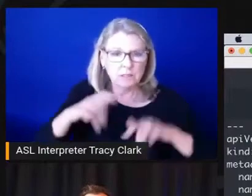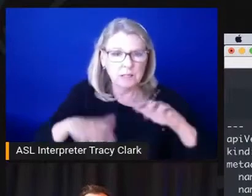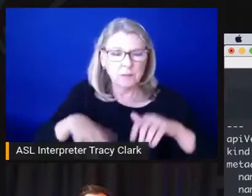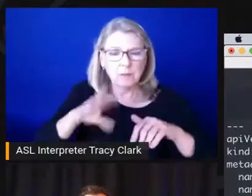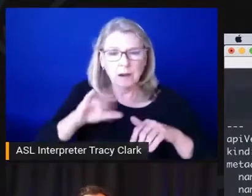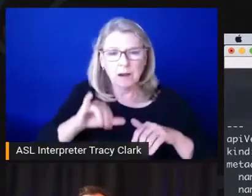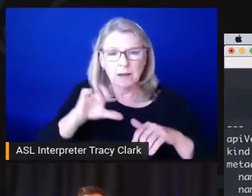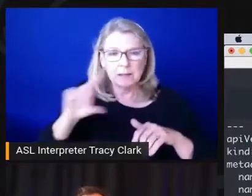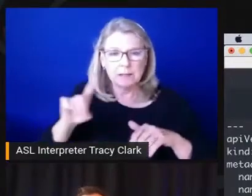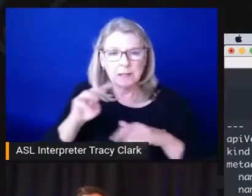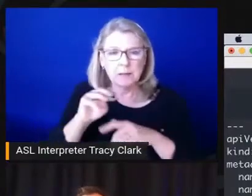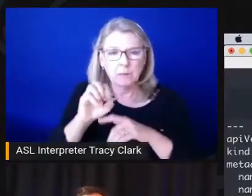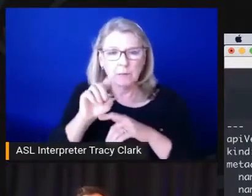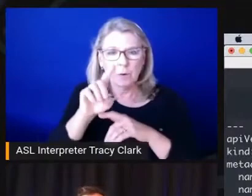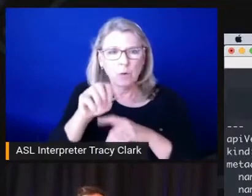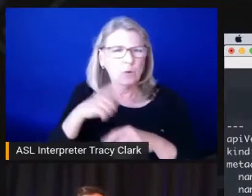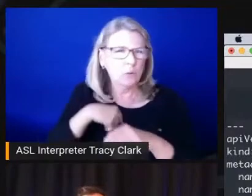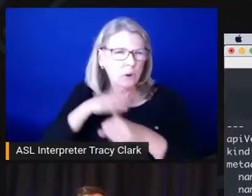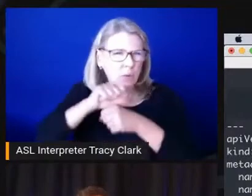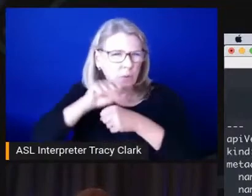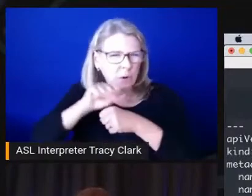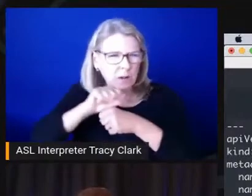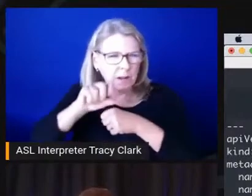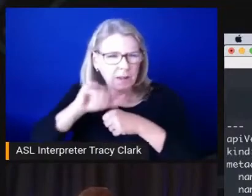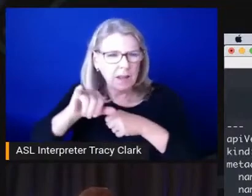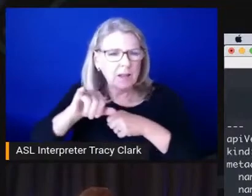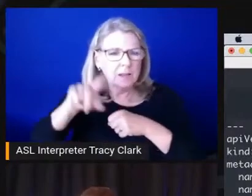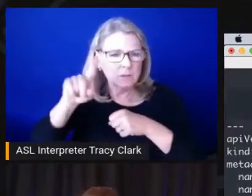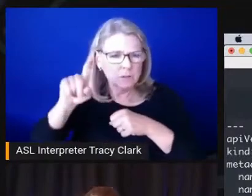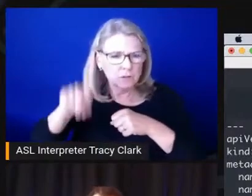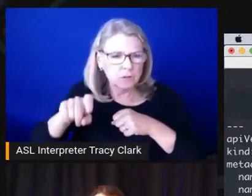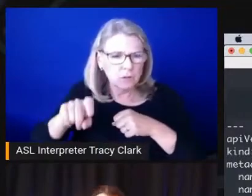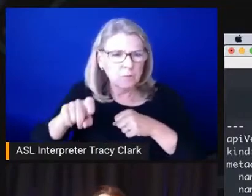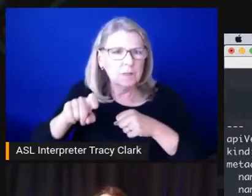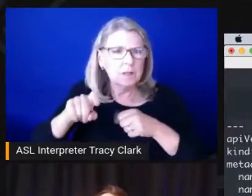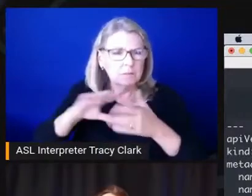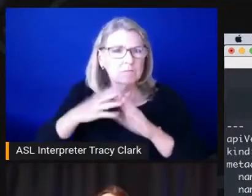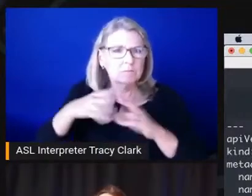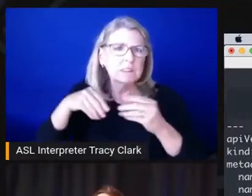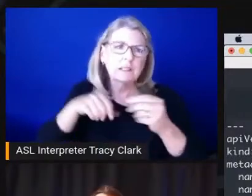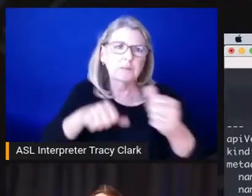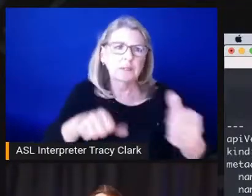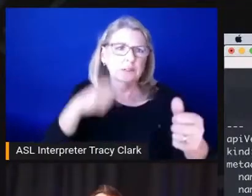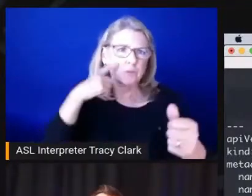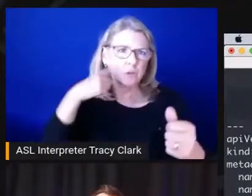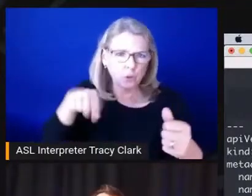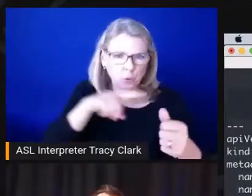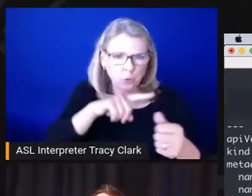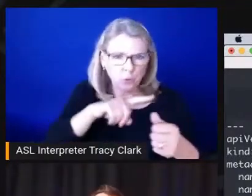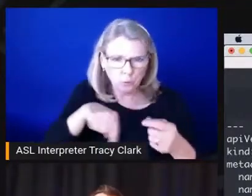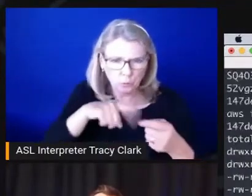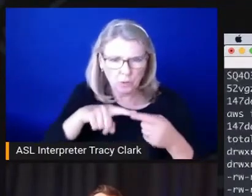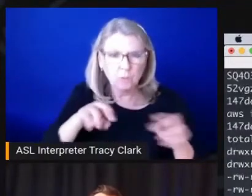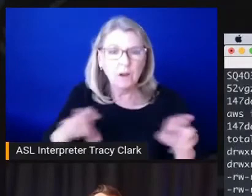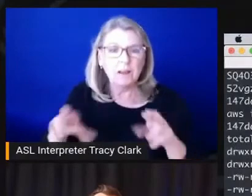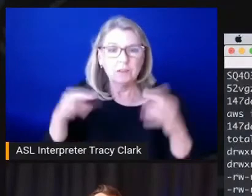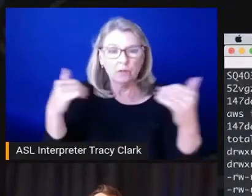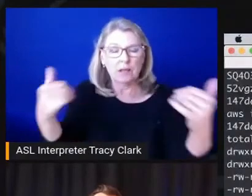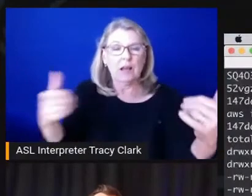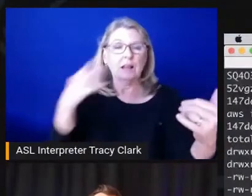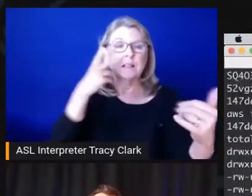working on an instance mode, but it should be all seamless for you. So let's see how it all works. Let